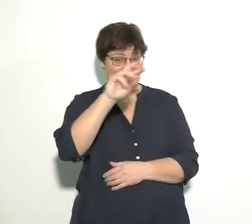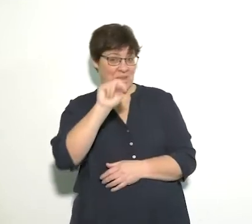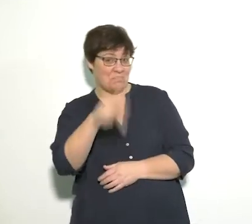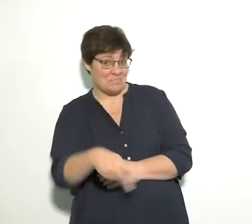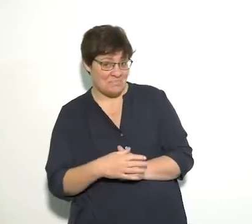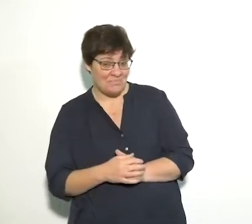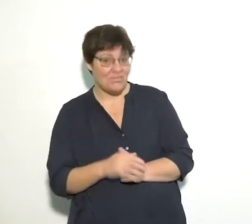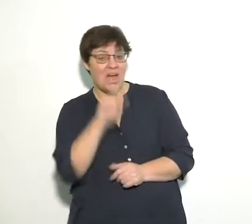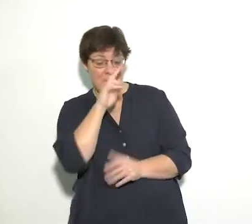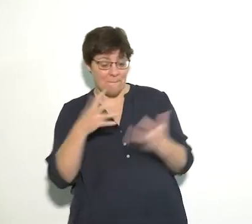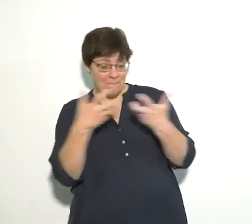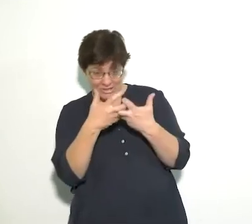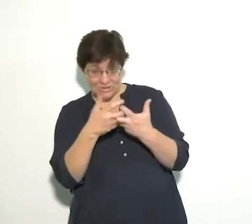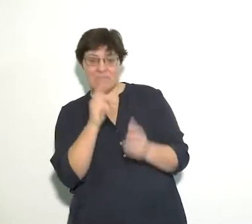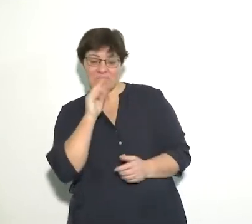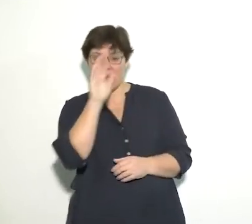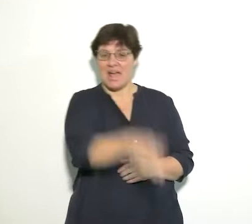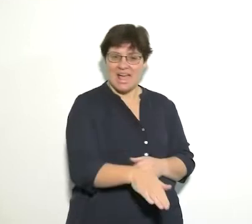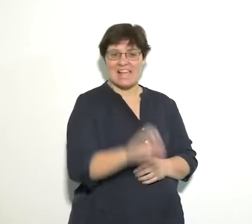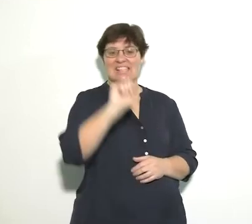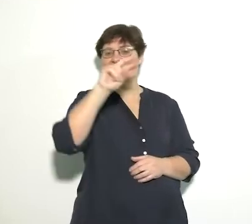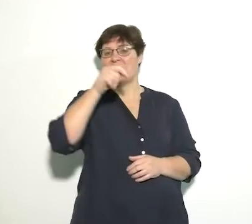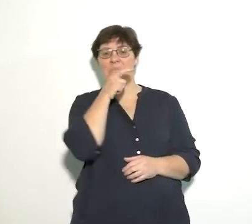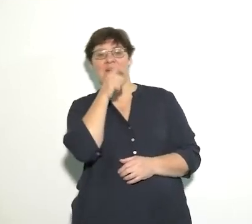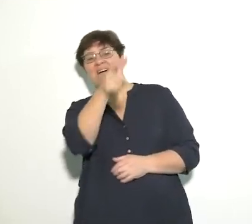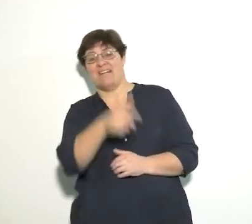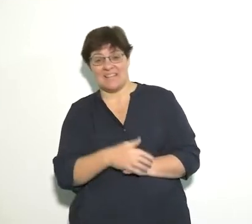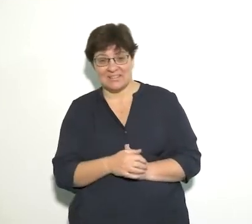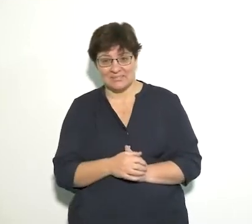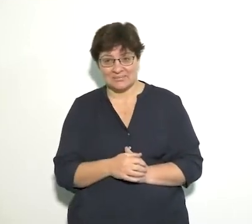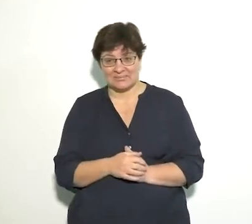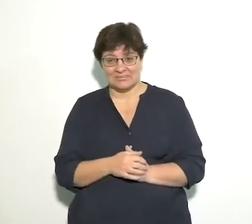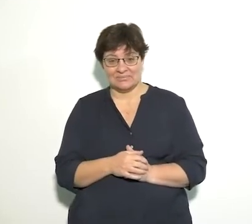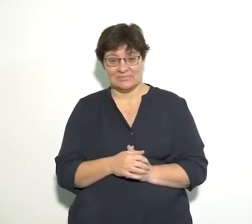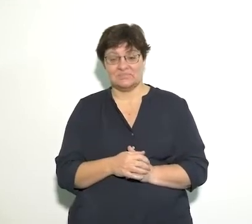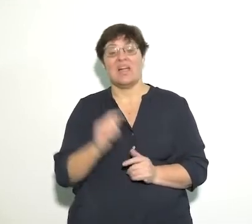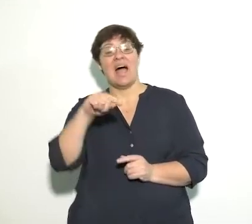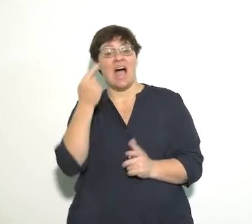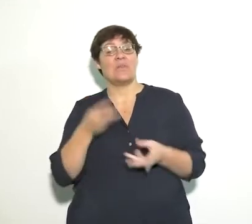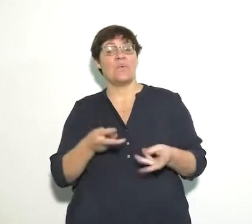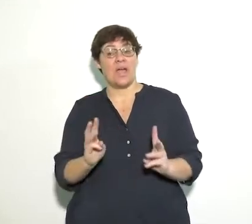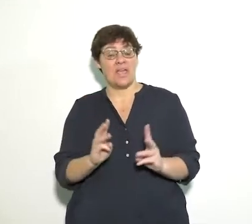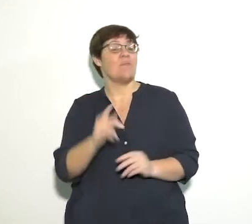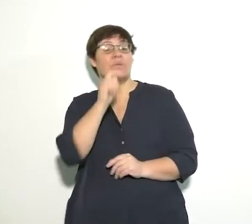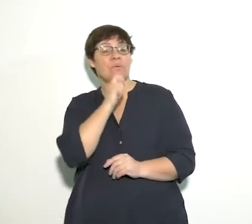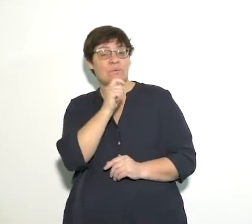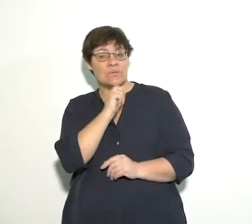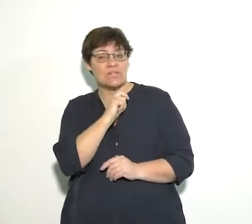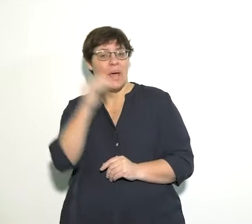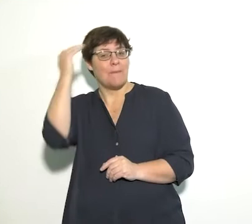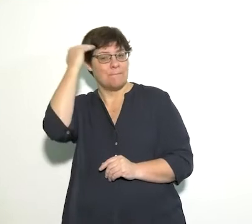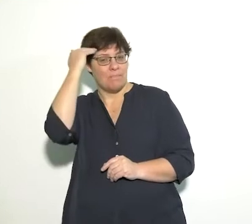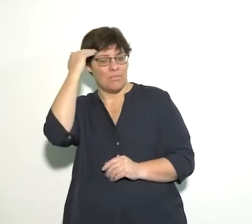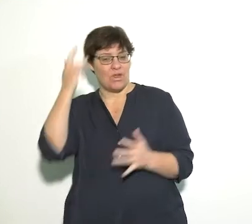snap. So as soon as you have a match, you would say snap. Another way that you can use these cards is using it as